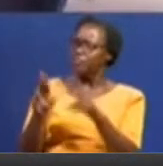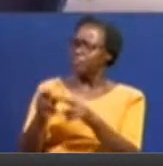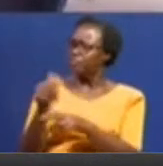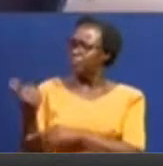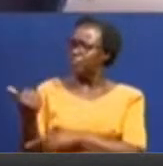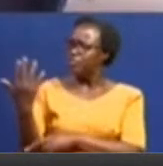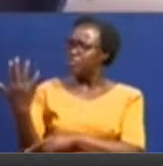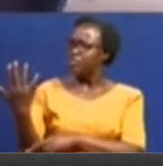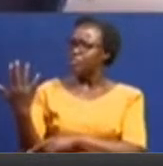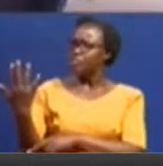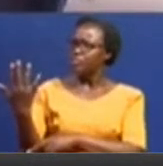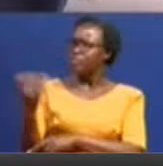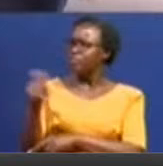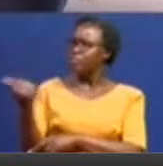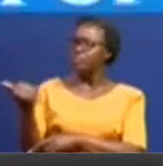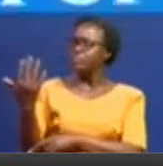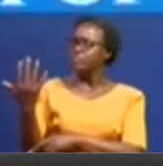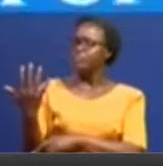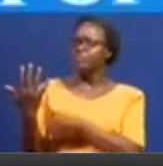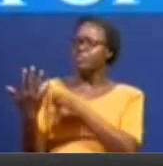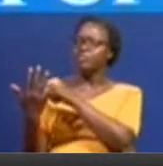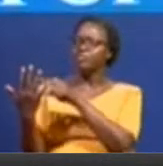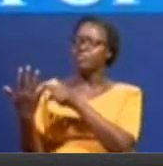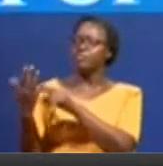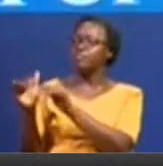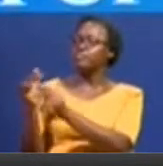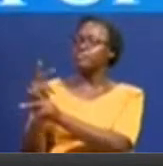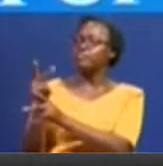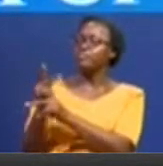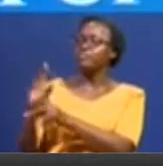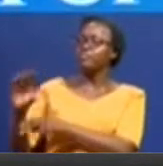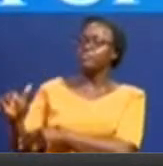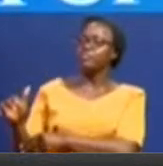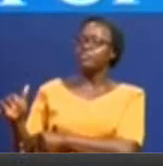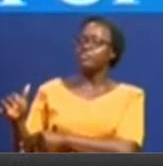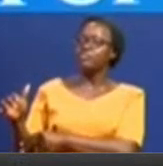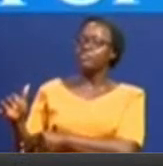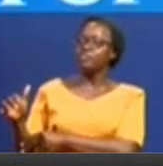the other five? The other five are retained at the county